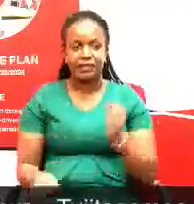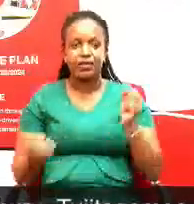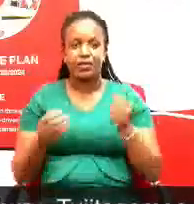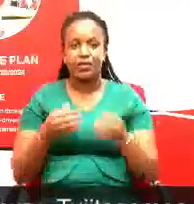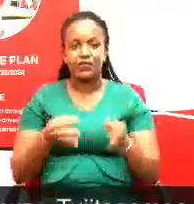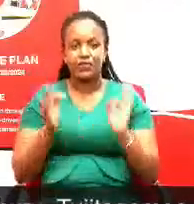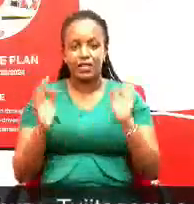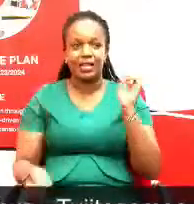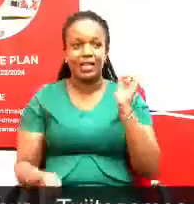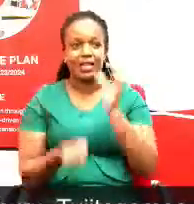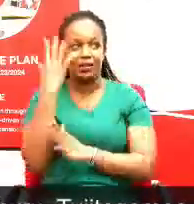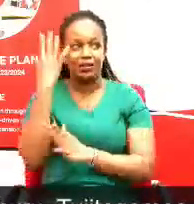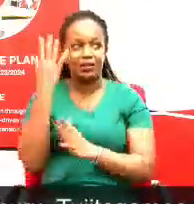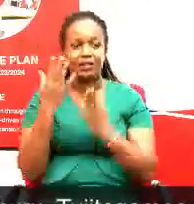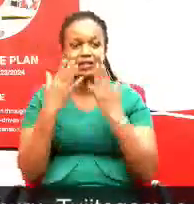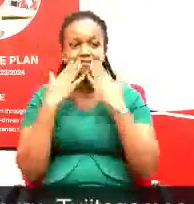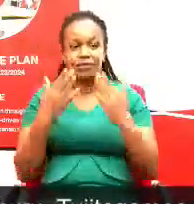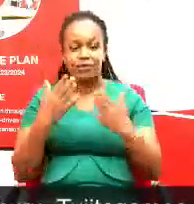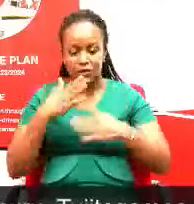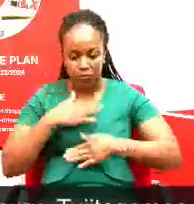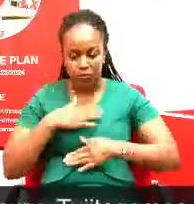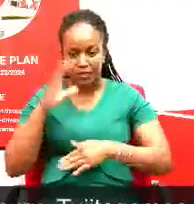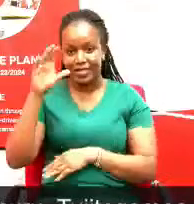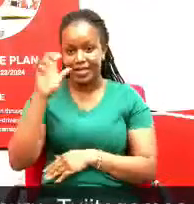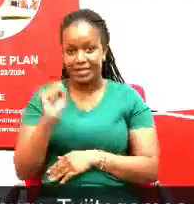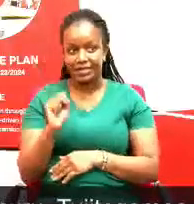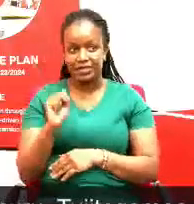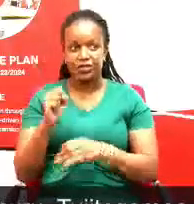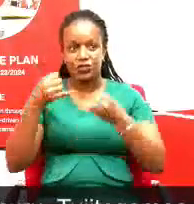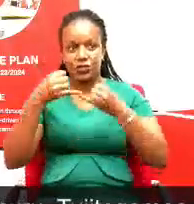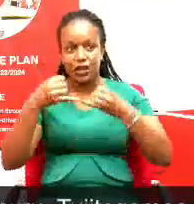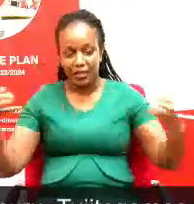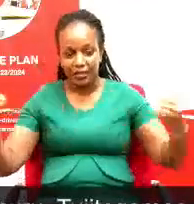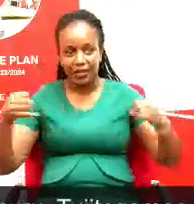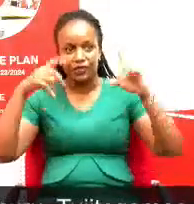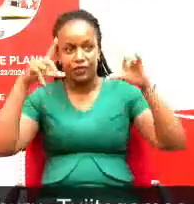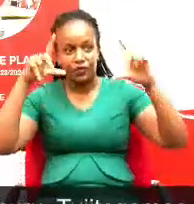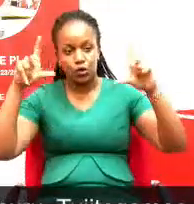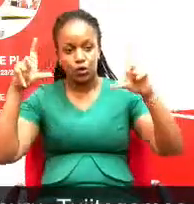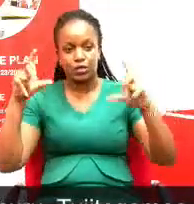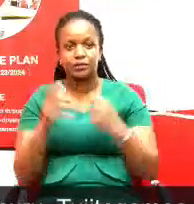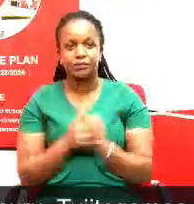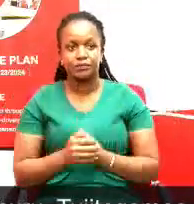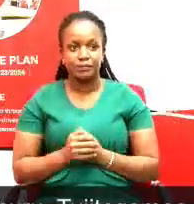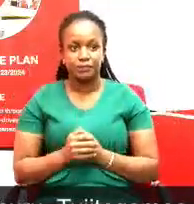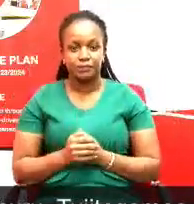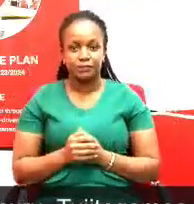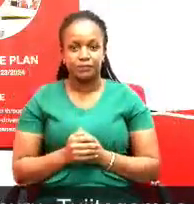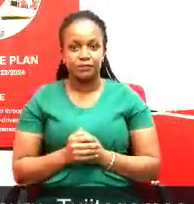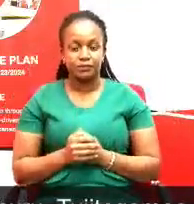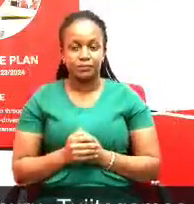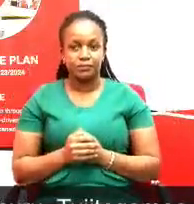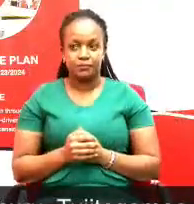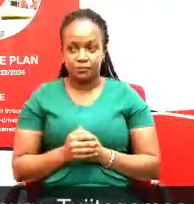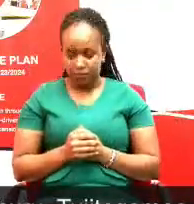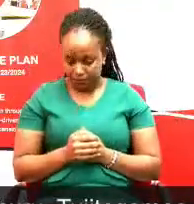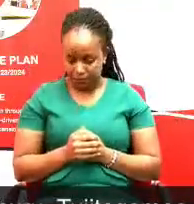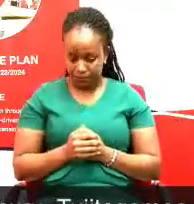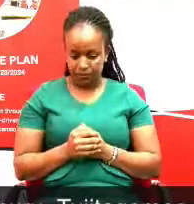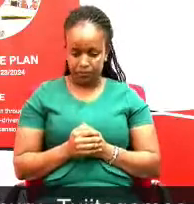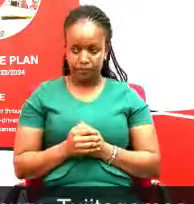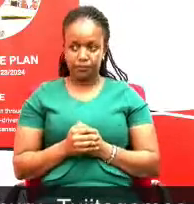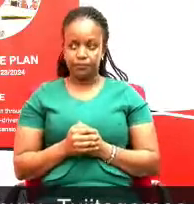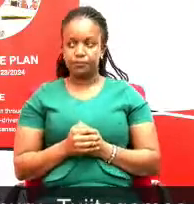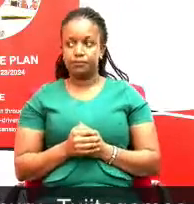Thank you, Honorable CS. I would now request you to kindly just line up here. The dignitaries on stage, kindly just line up here for,